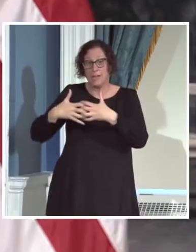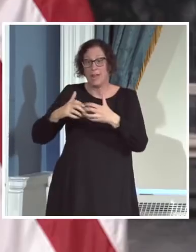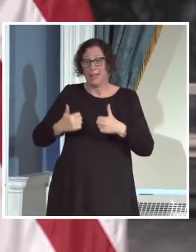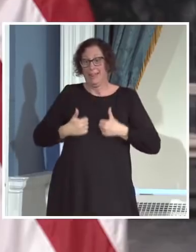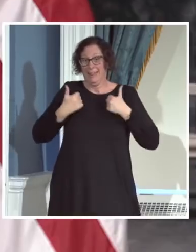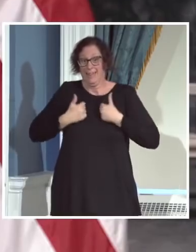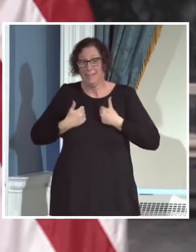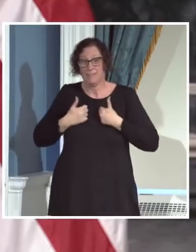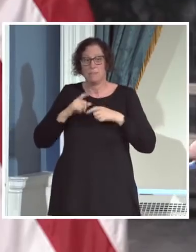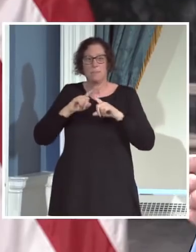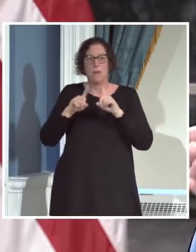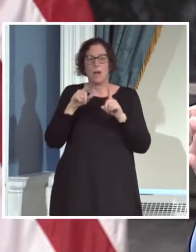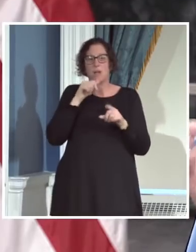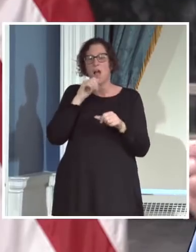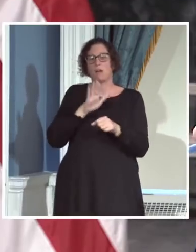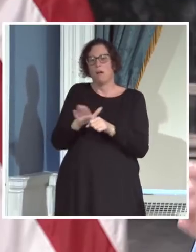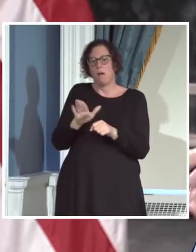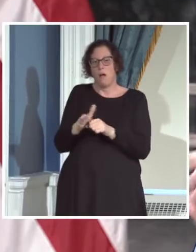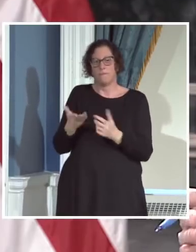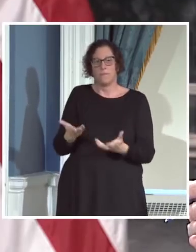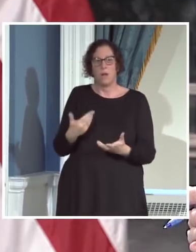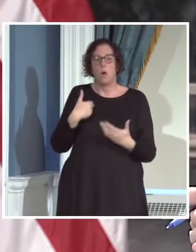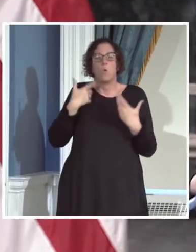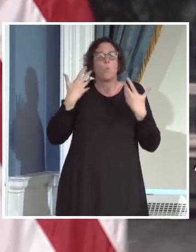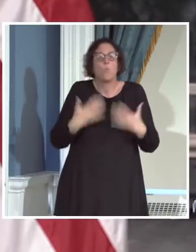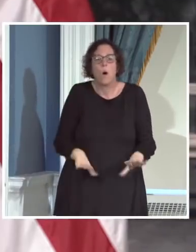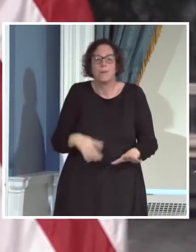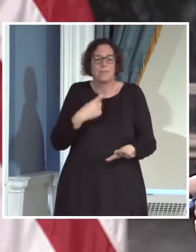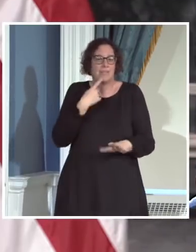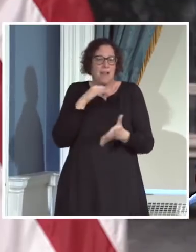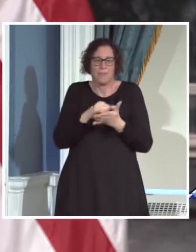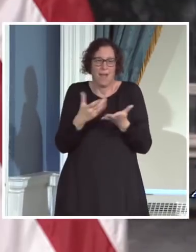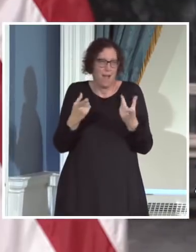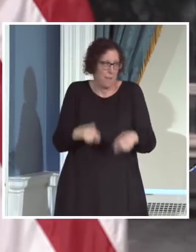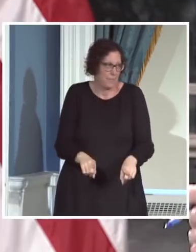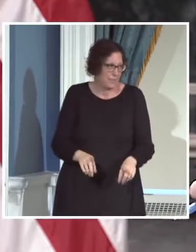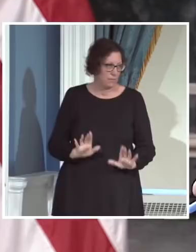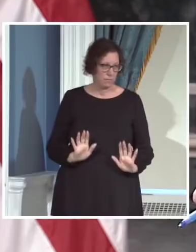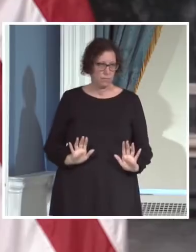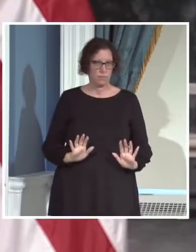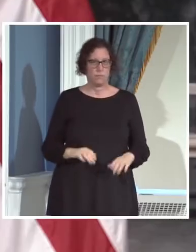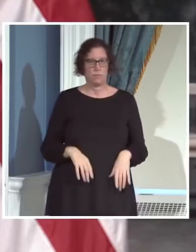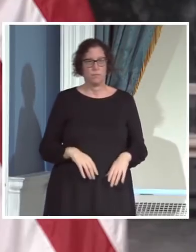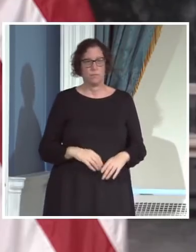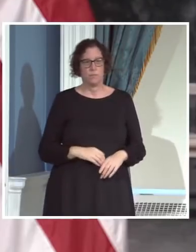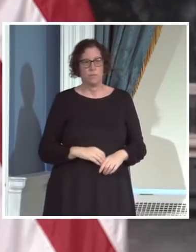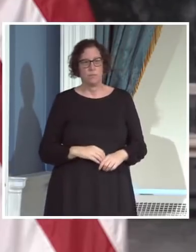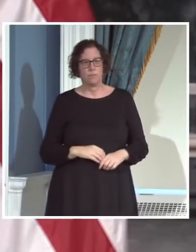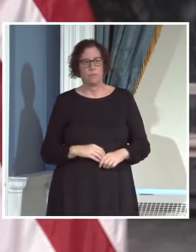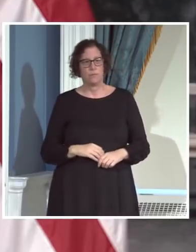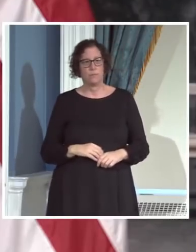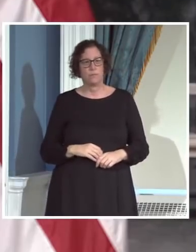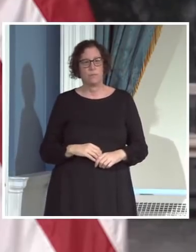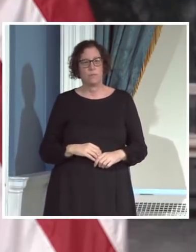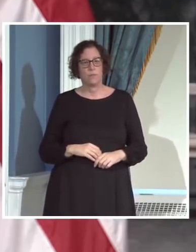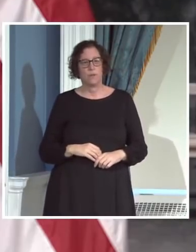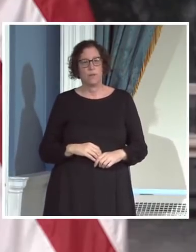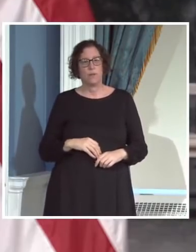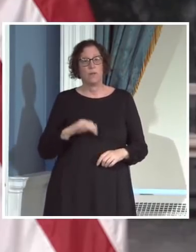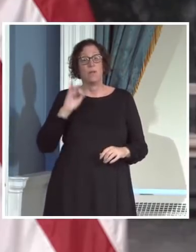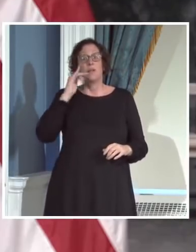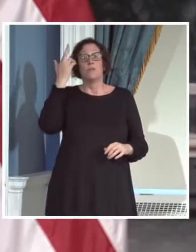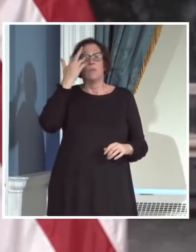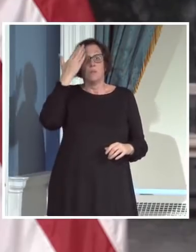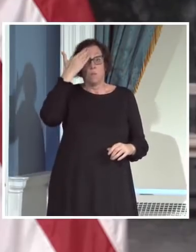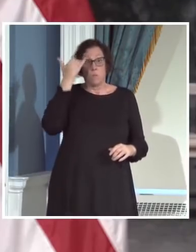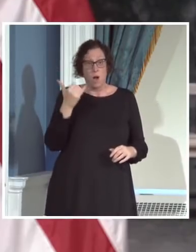saved, or did anyone die who didn't need to die because the ventilator wasn't there? That's why it's so sacred to get every single